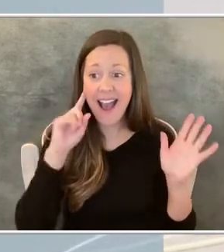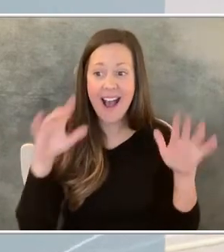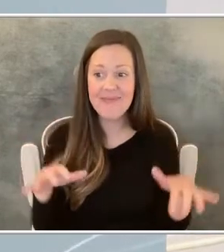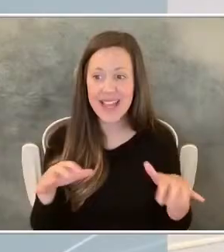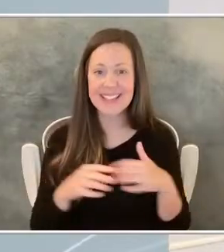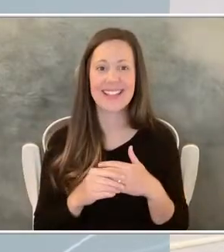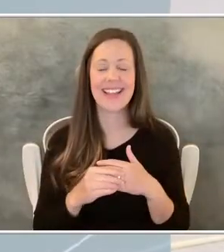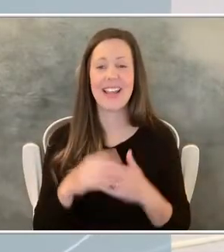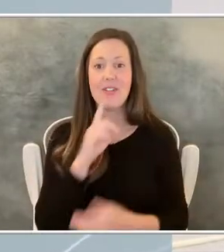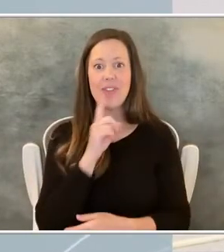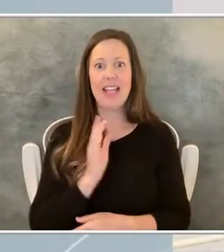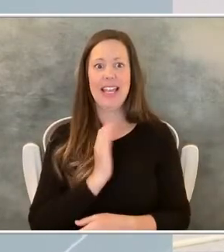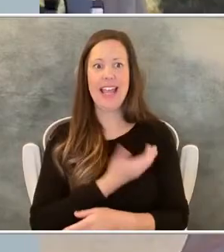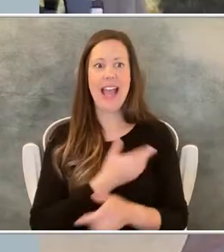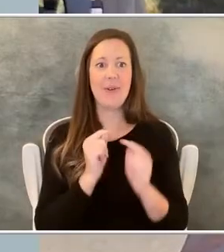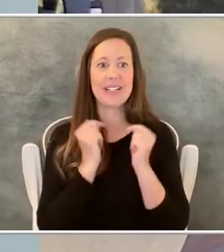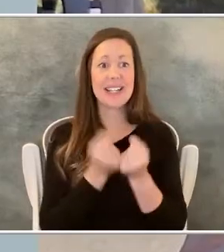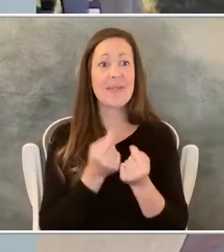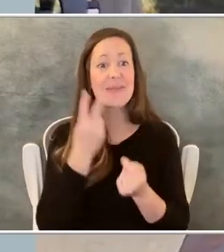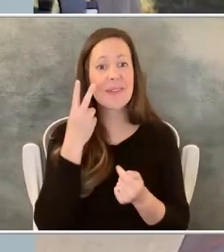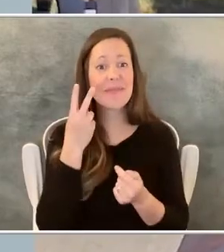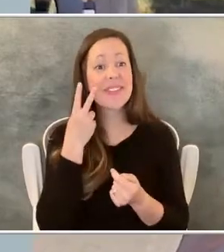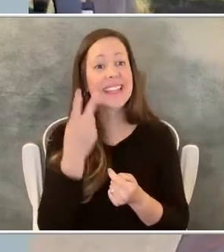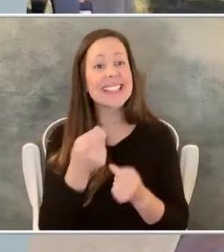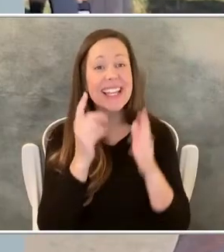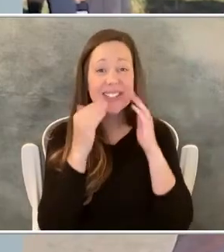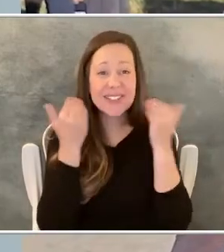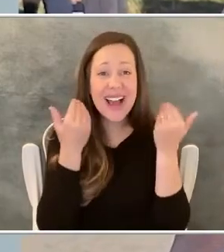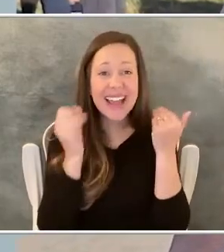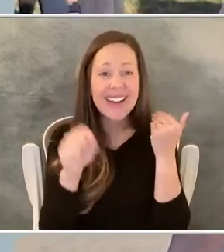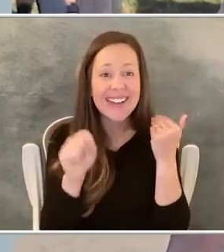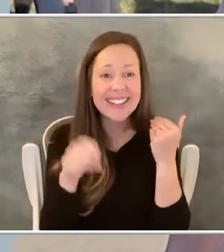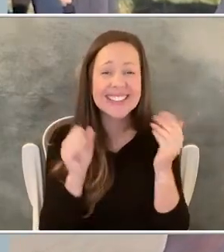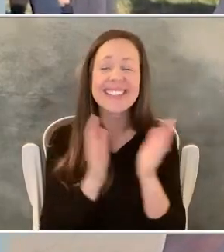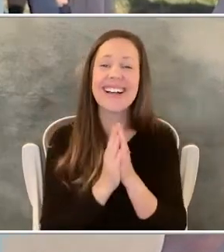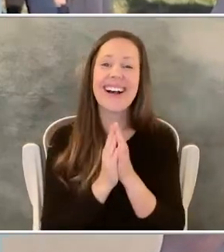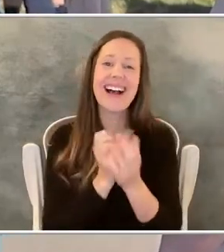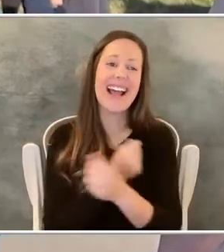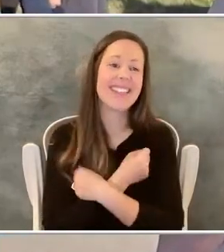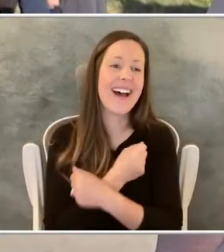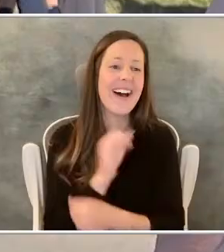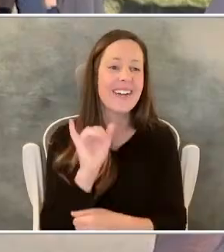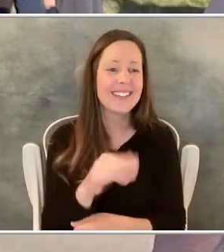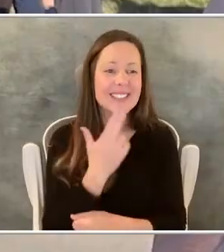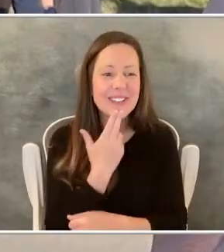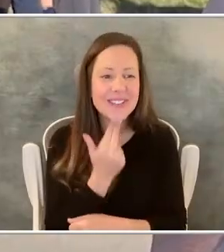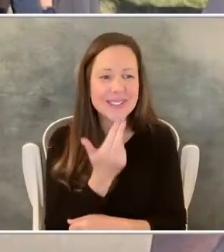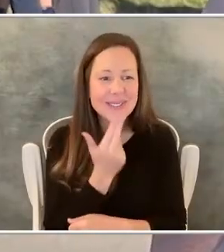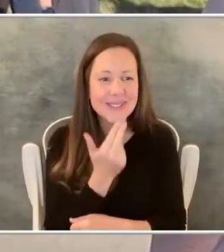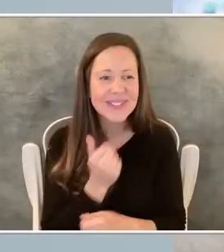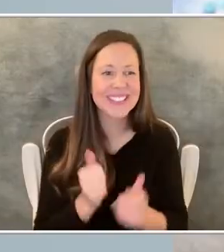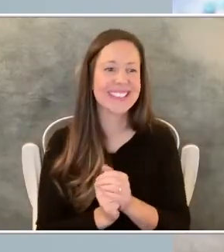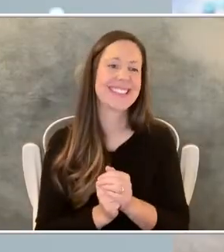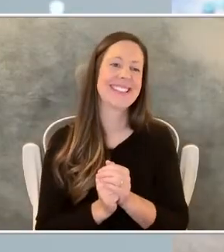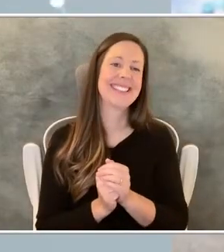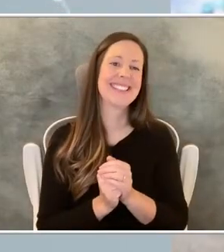team uses this. Look at these two with the smiles on their faces. So cute. I mean, how adorable. This is just, I love this. Whenever